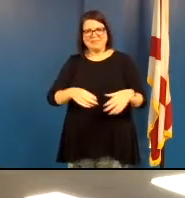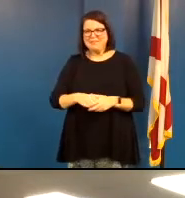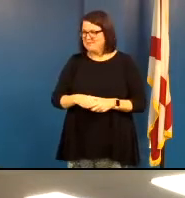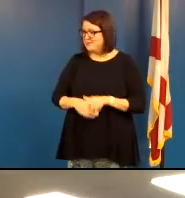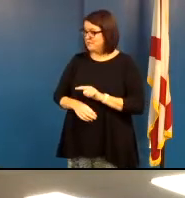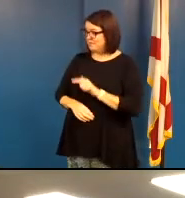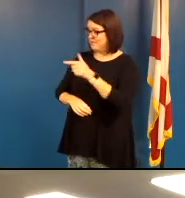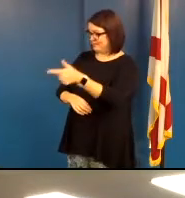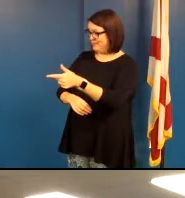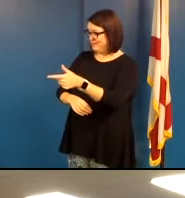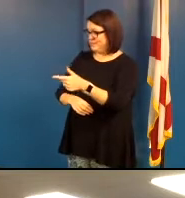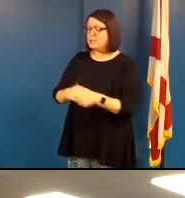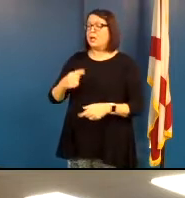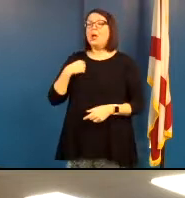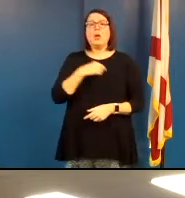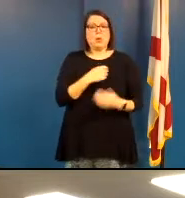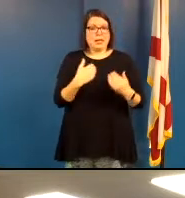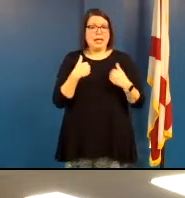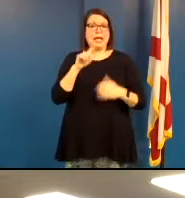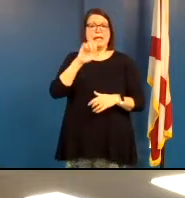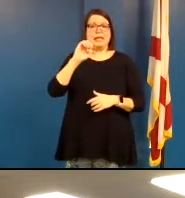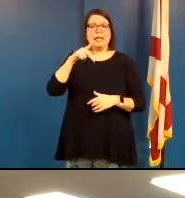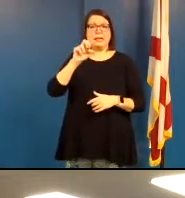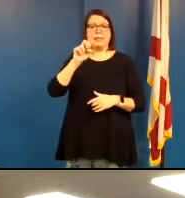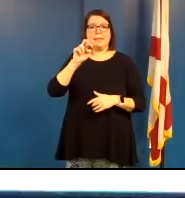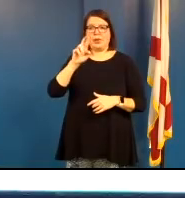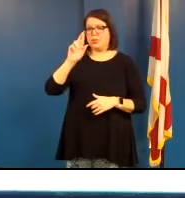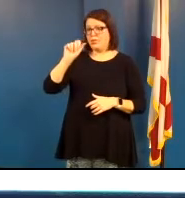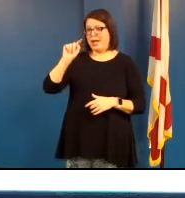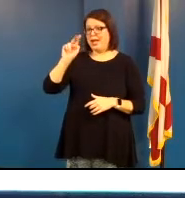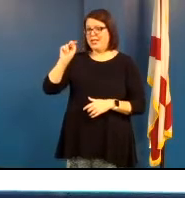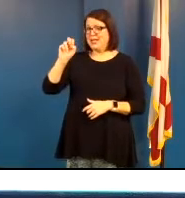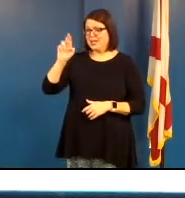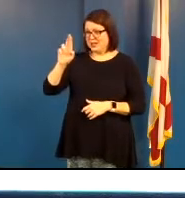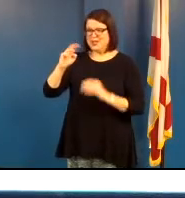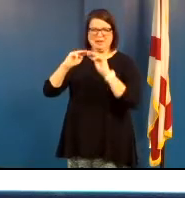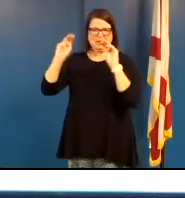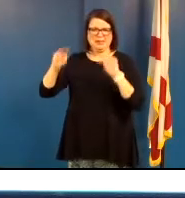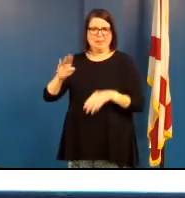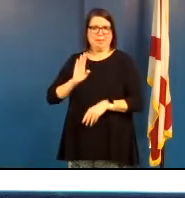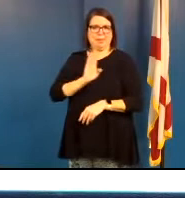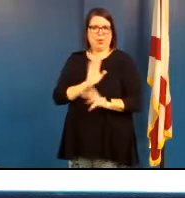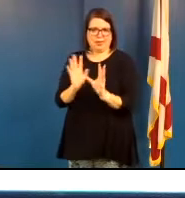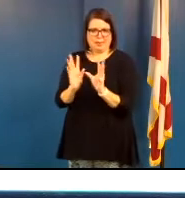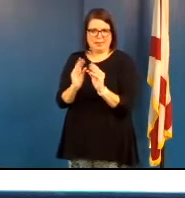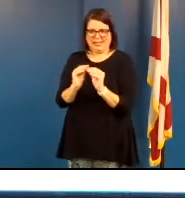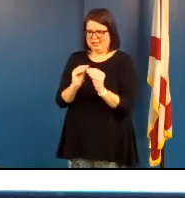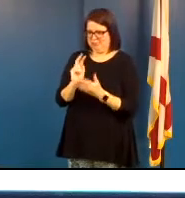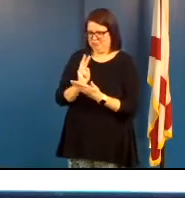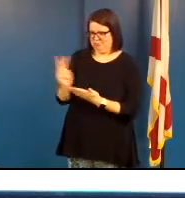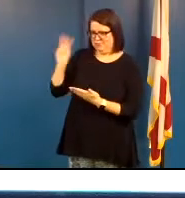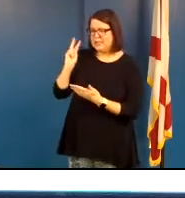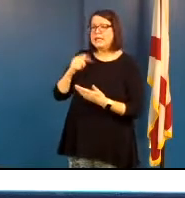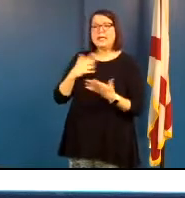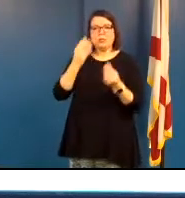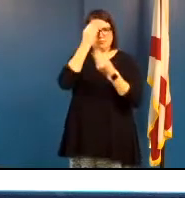Ratner Museum board meeting 2 weeks ago. I'd just like to say publicly that Dr. Wilkins and